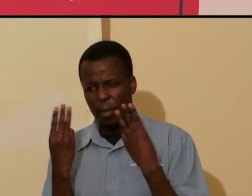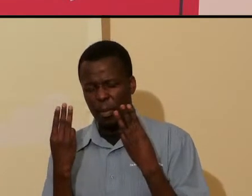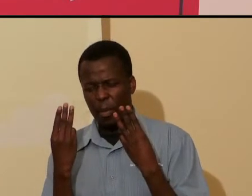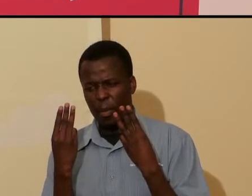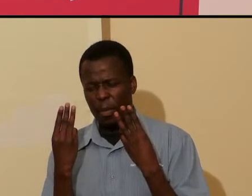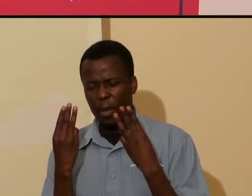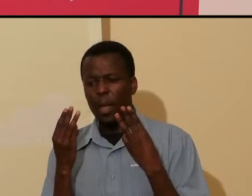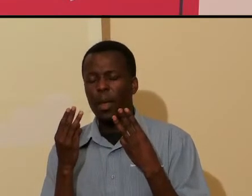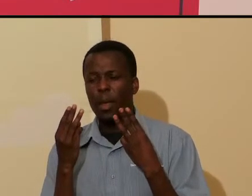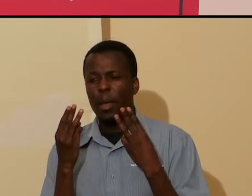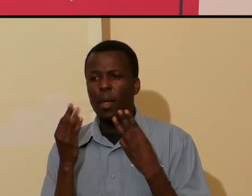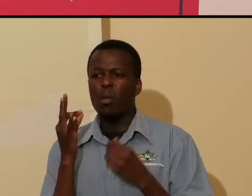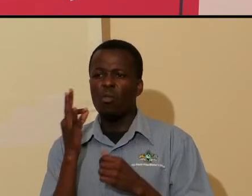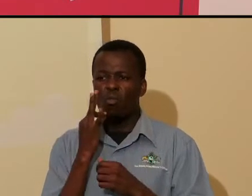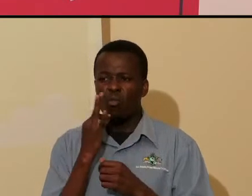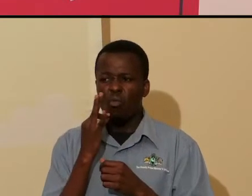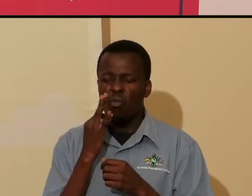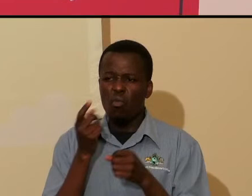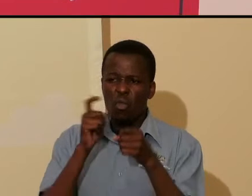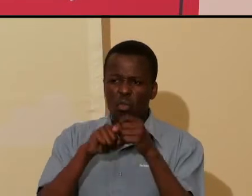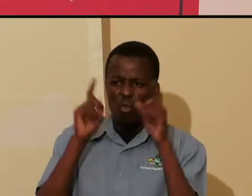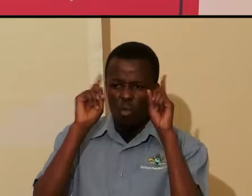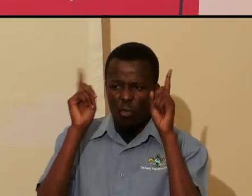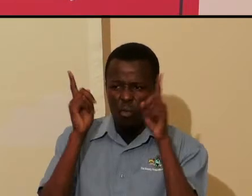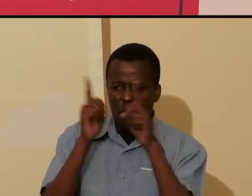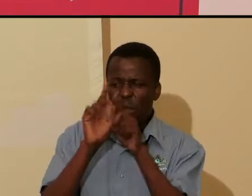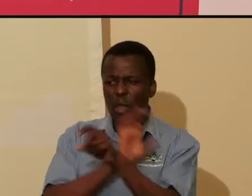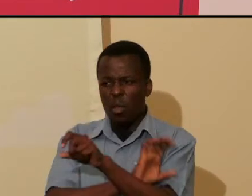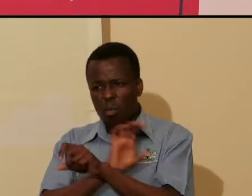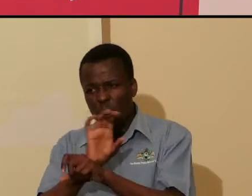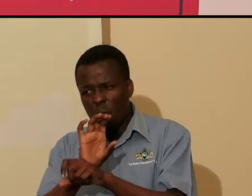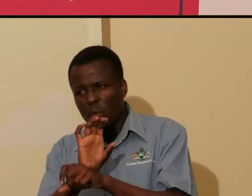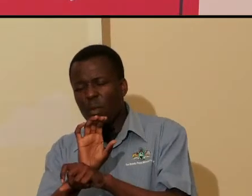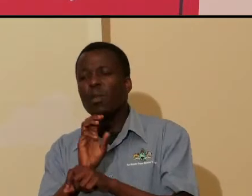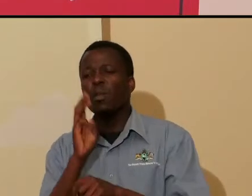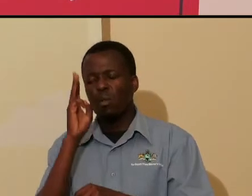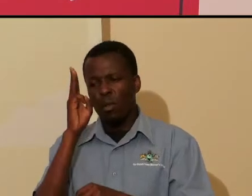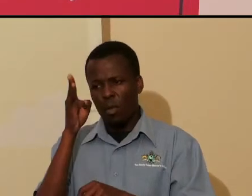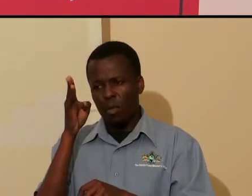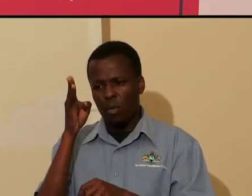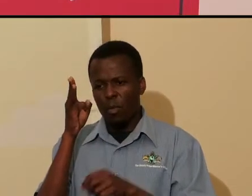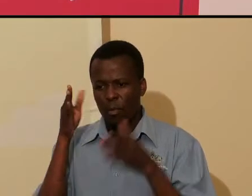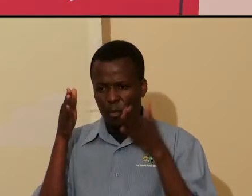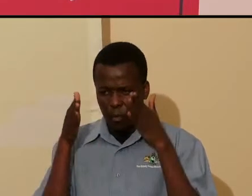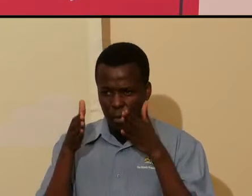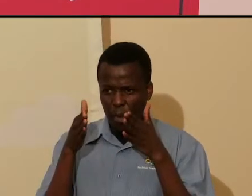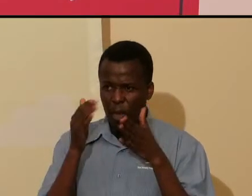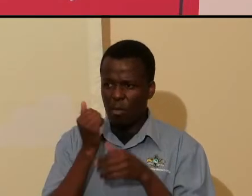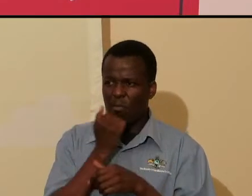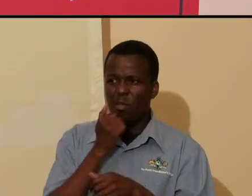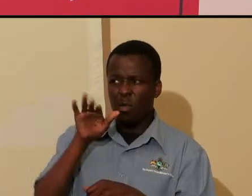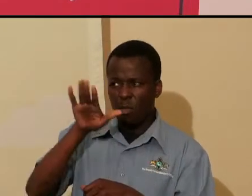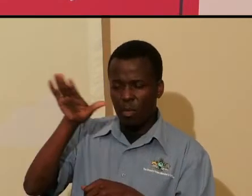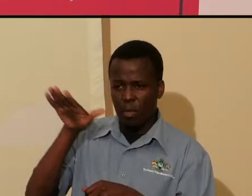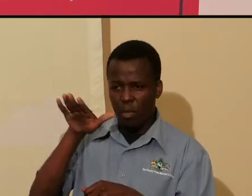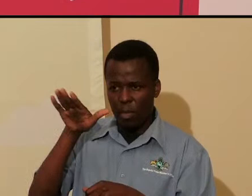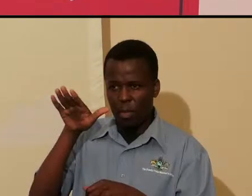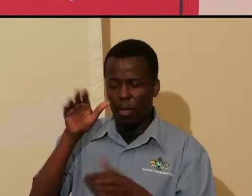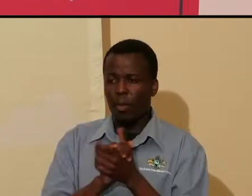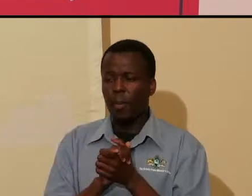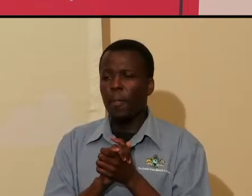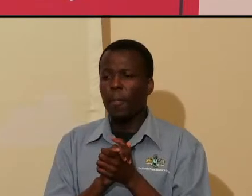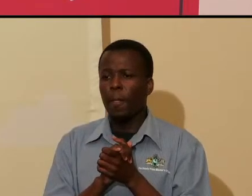rather in the region. So we are going to be talking to university and college students in the Manzini region, just to